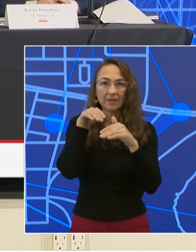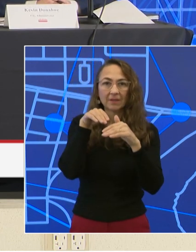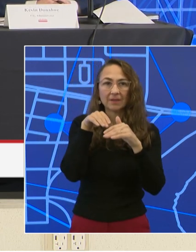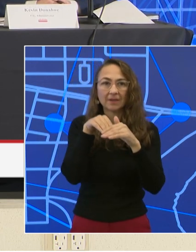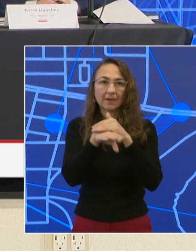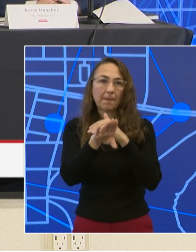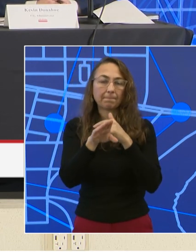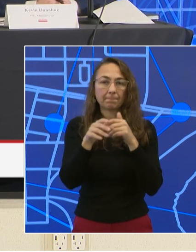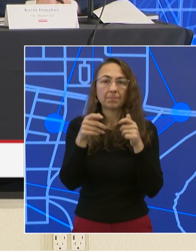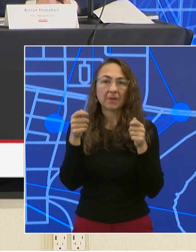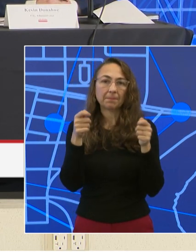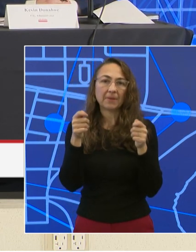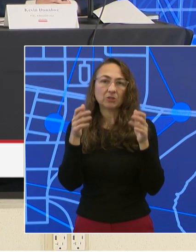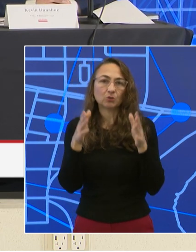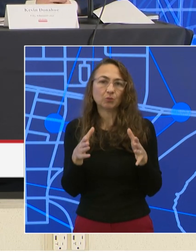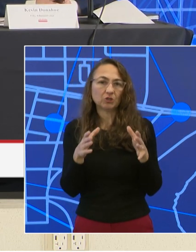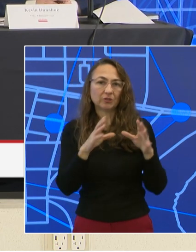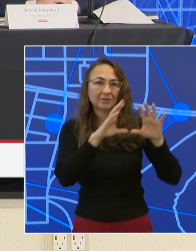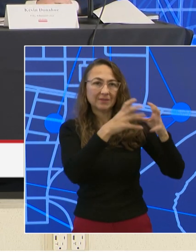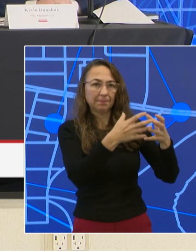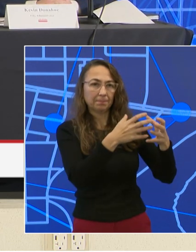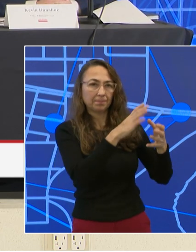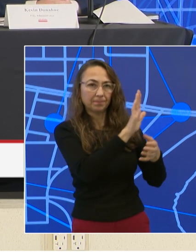expect to have more detailed conversations.